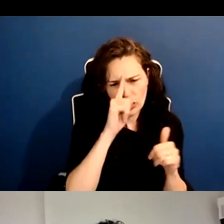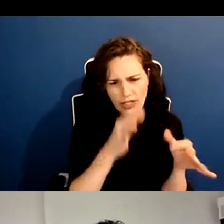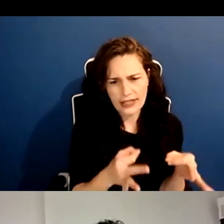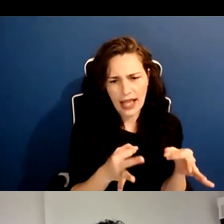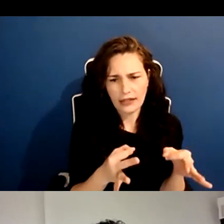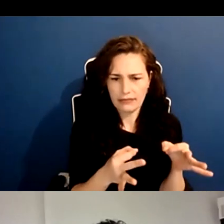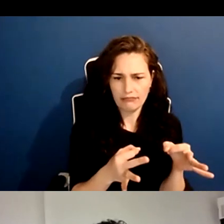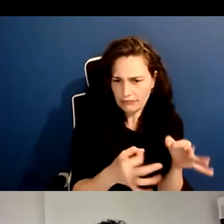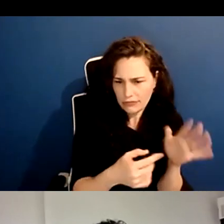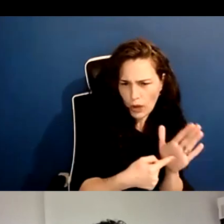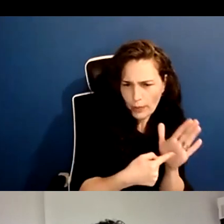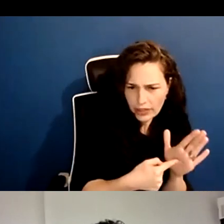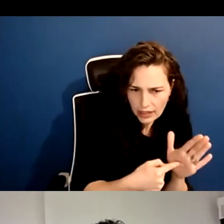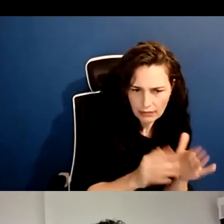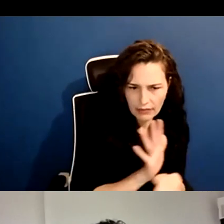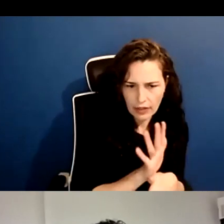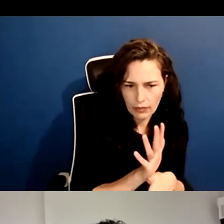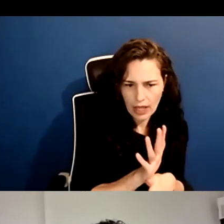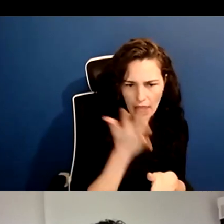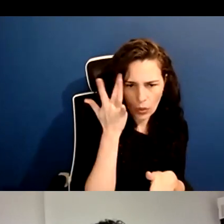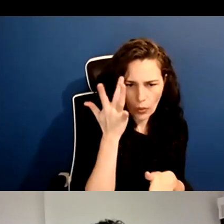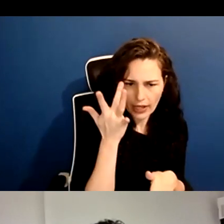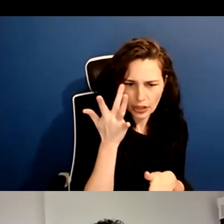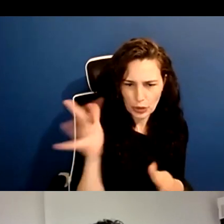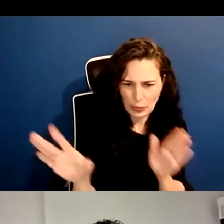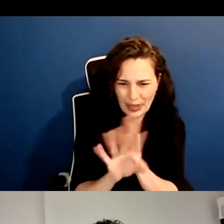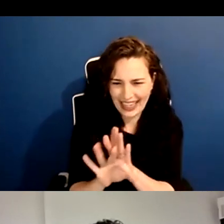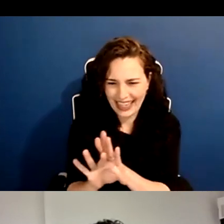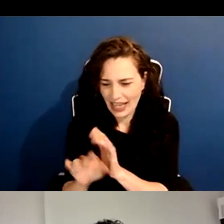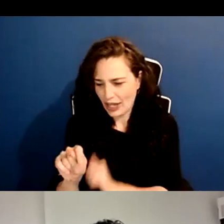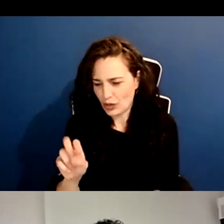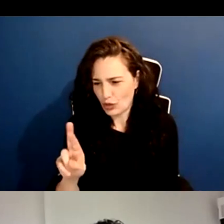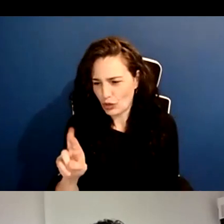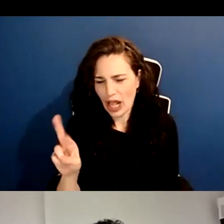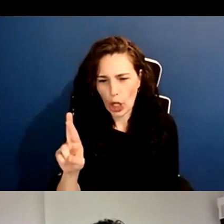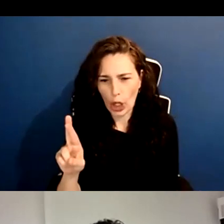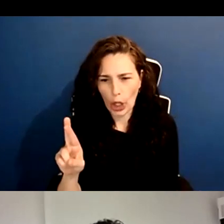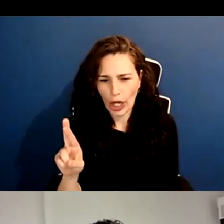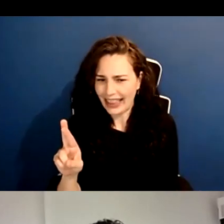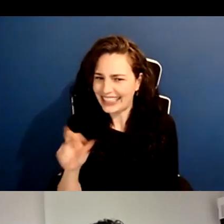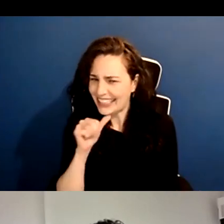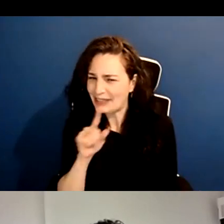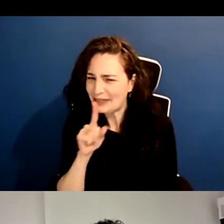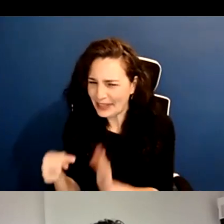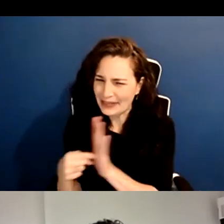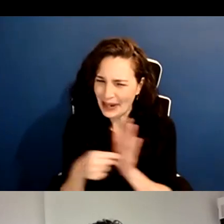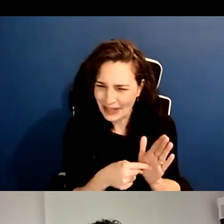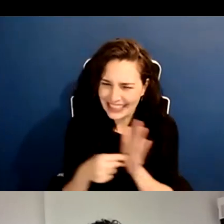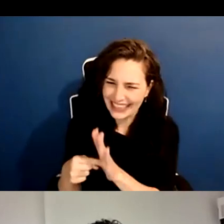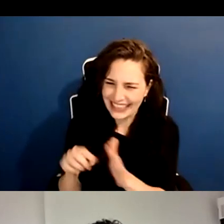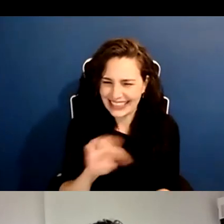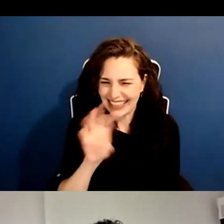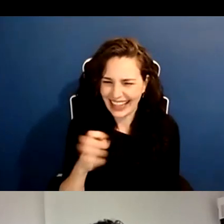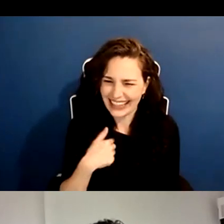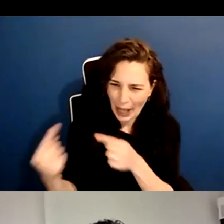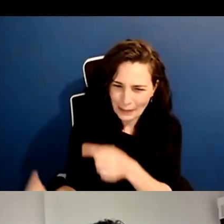trailer that does not represent the style, maybe of the feature is what they're saying? This is something I'm struggling with when making a